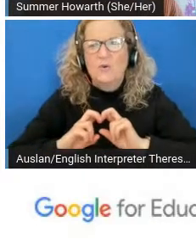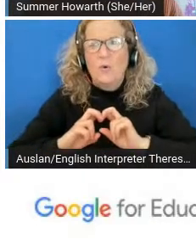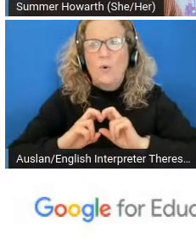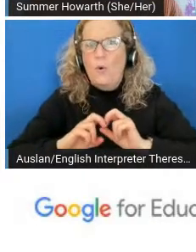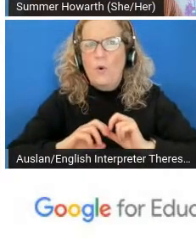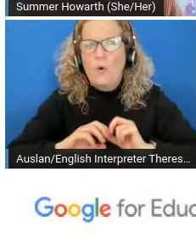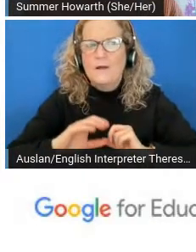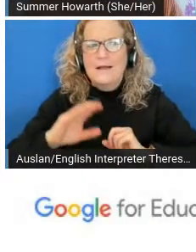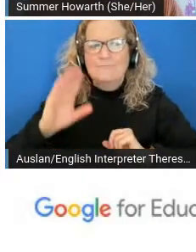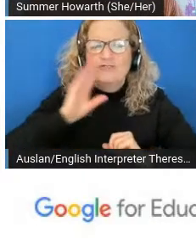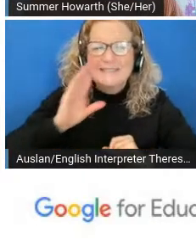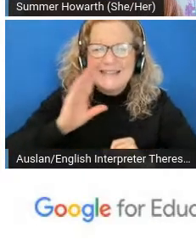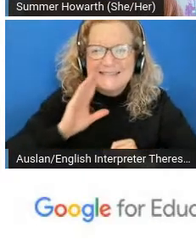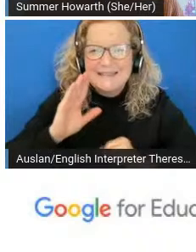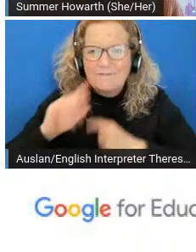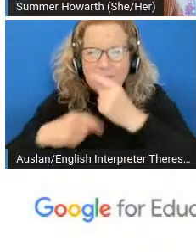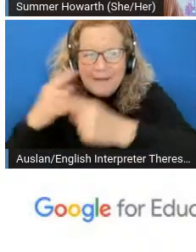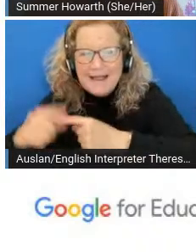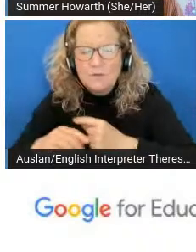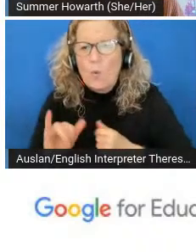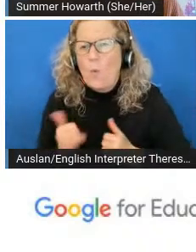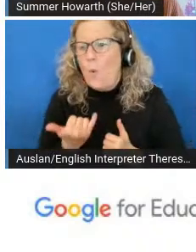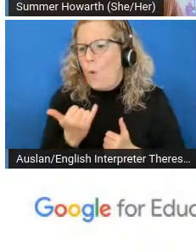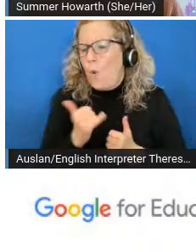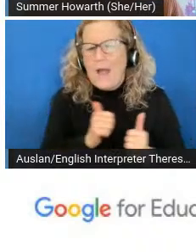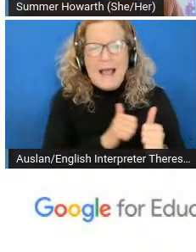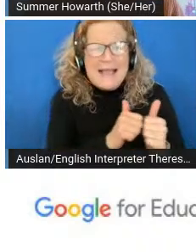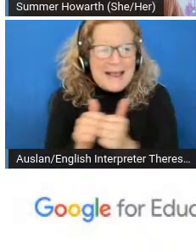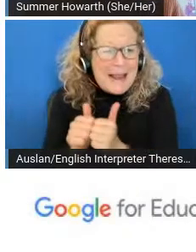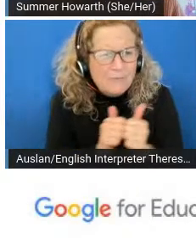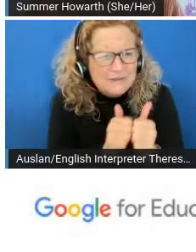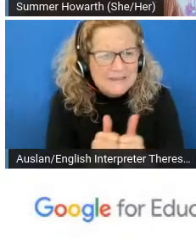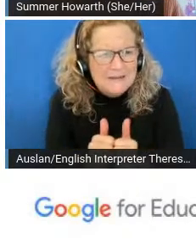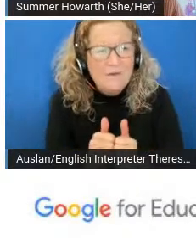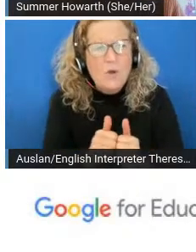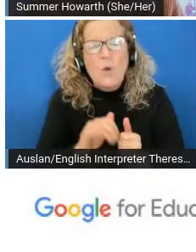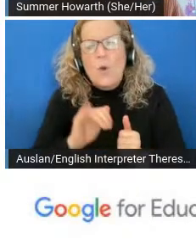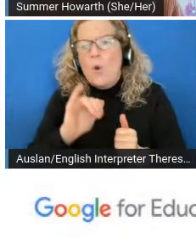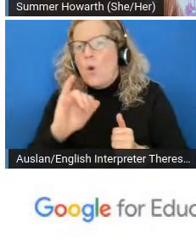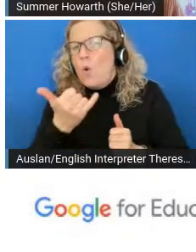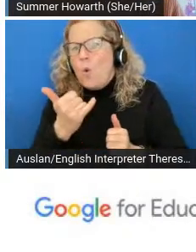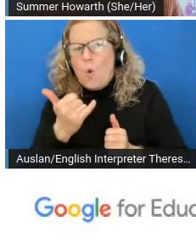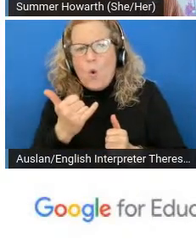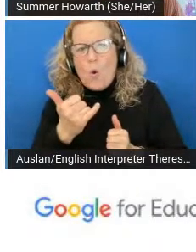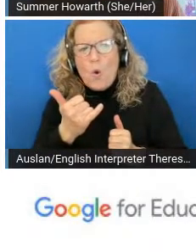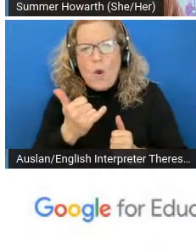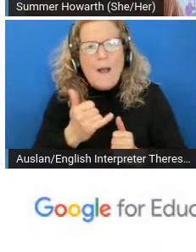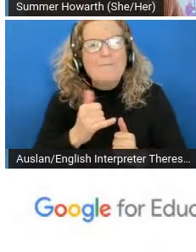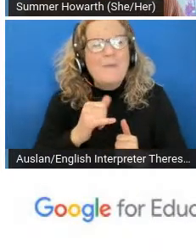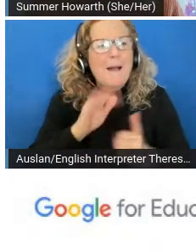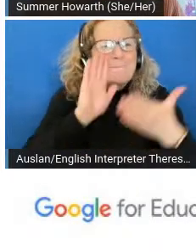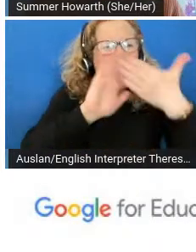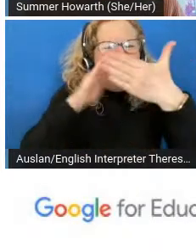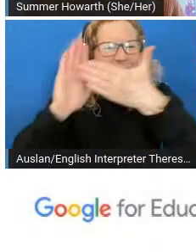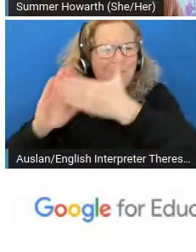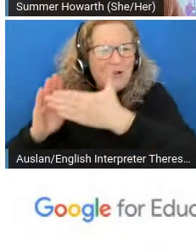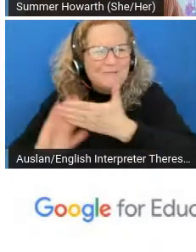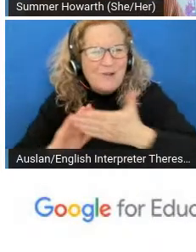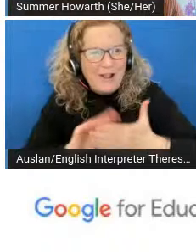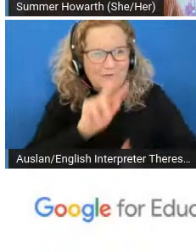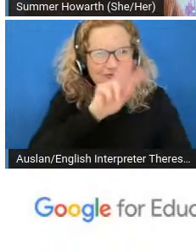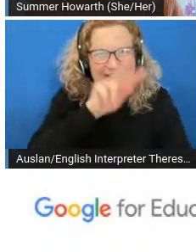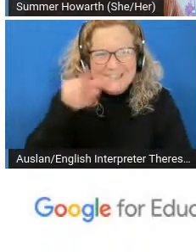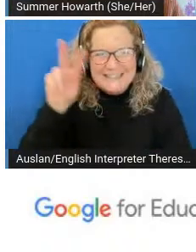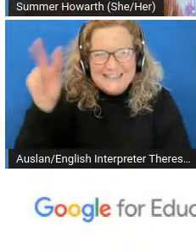to be collaborative? Is it going to be solo? Is it going to be direct? So I'm just moving up through my post note here. Direct